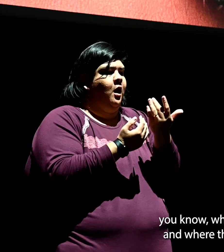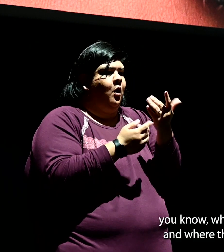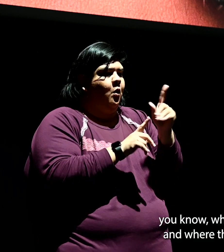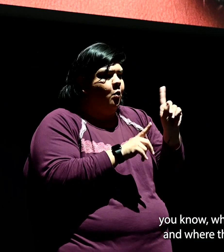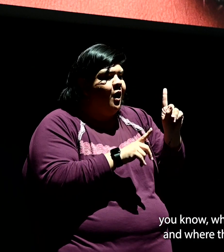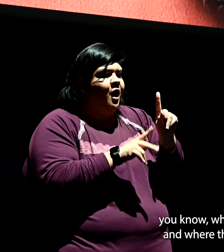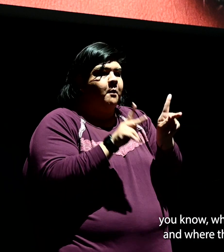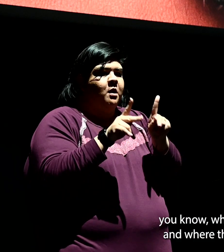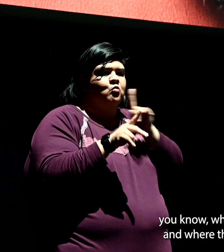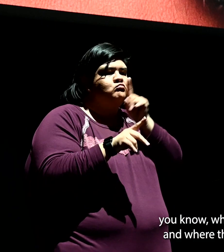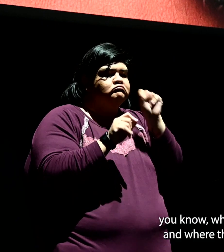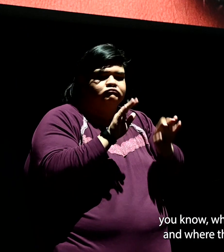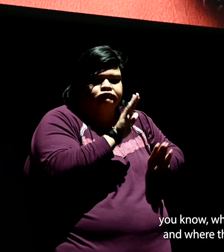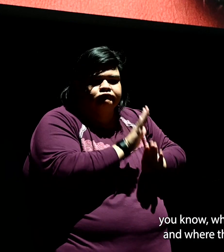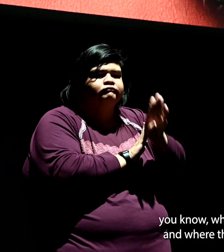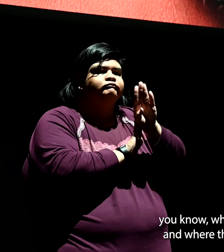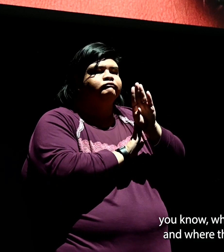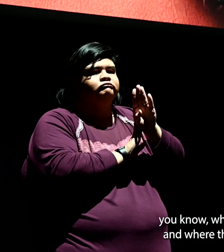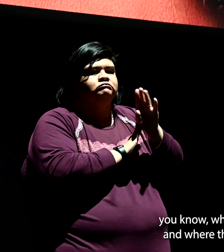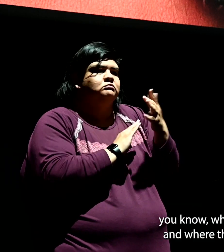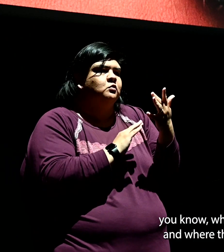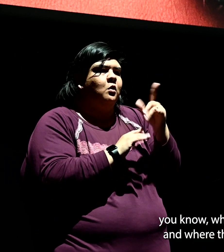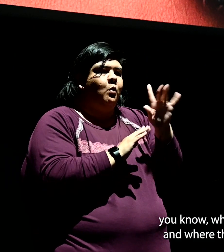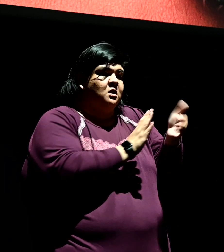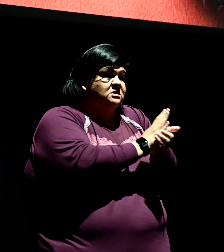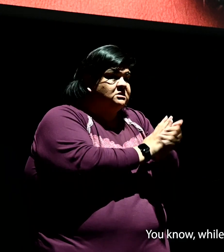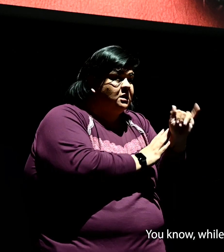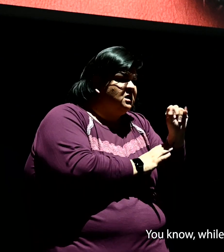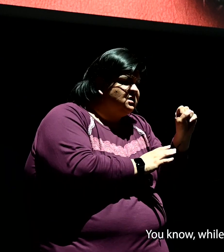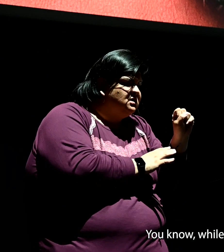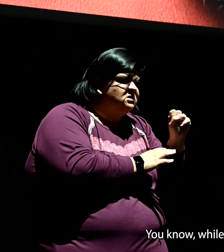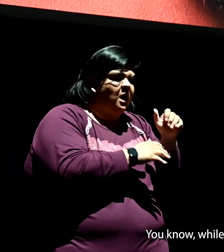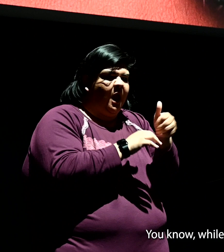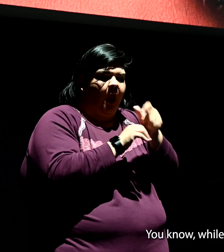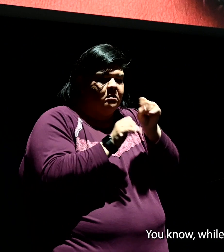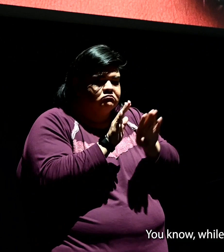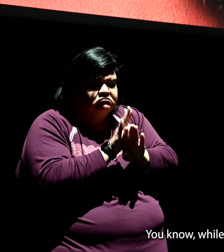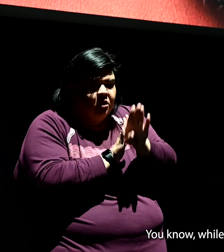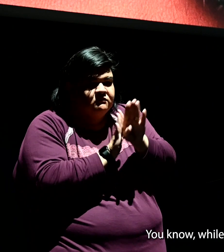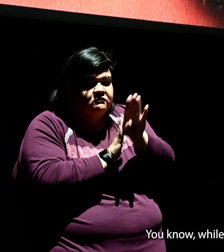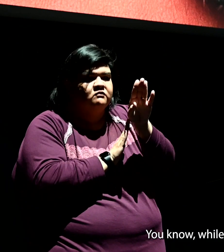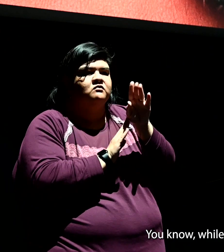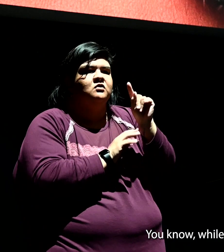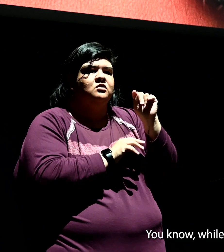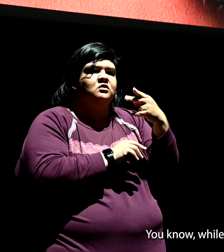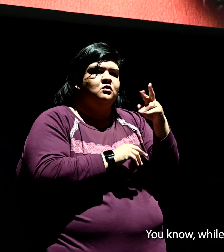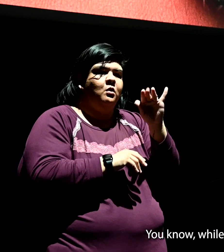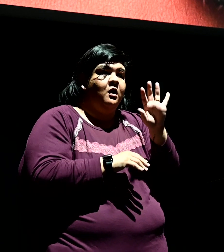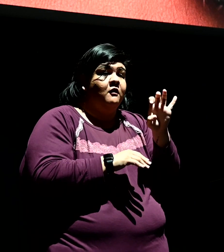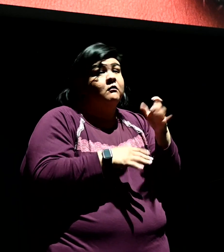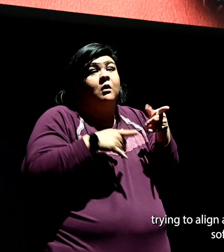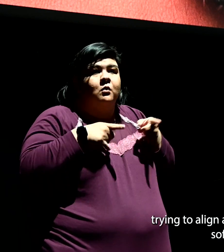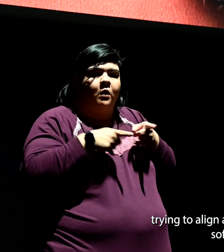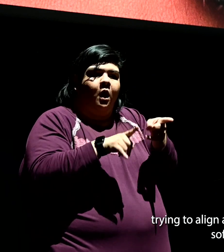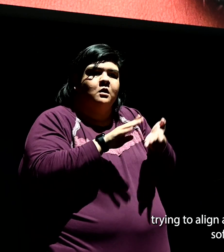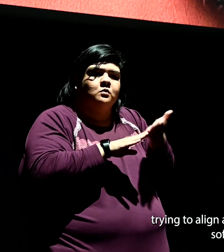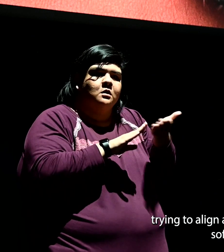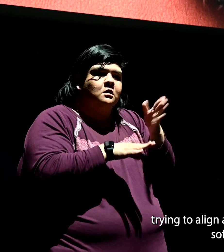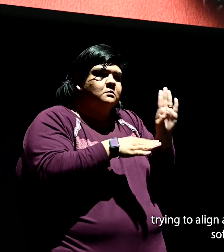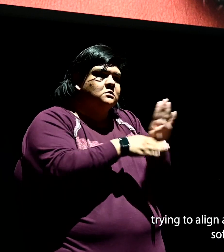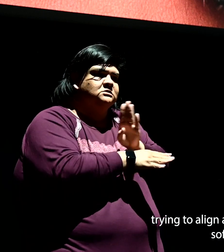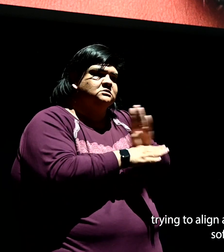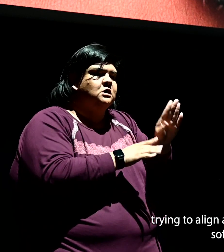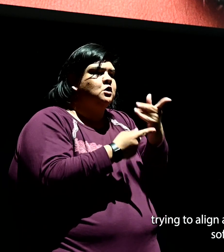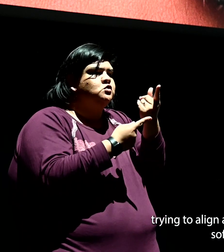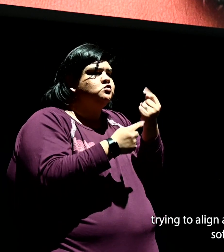know, where their talent is and where they thrive, and to, you know, while running a business, trying to